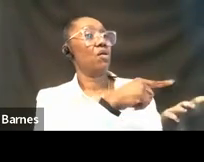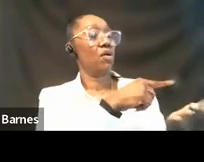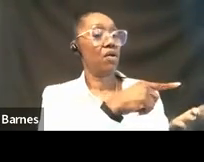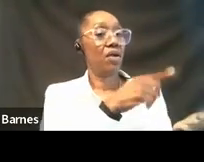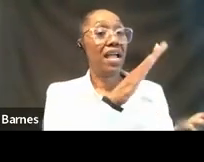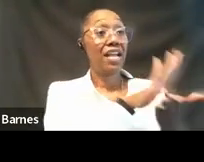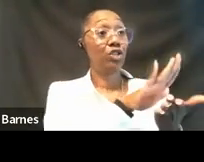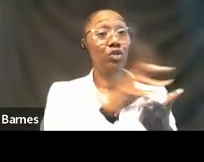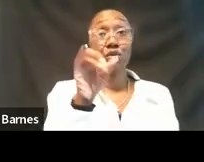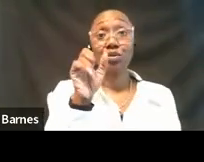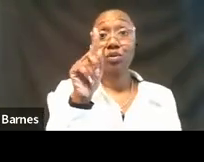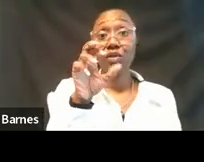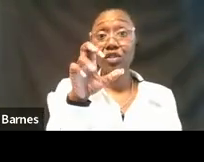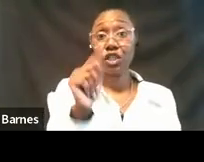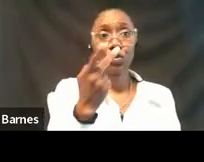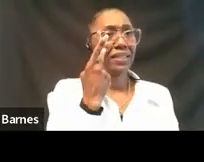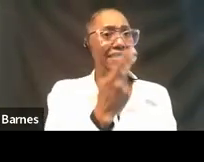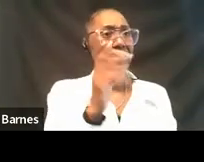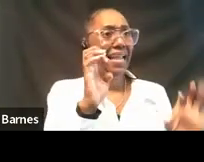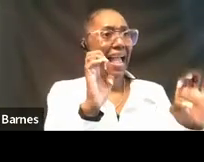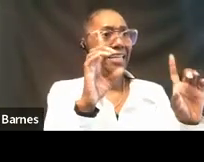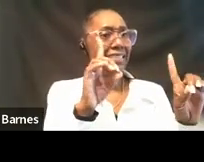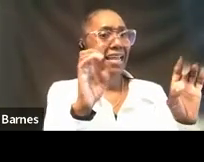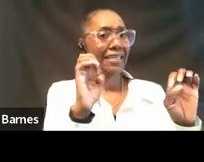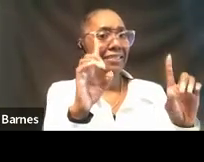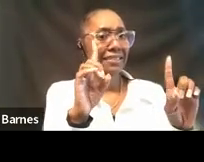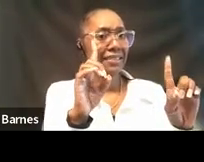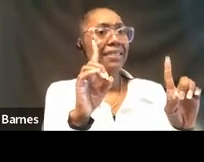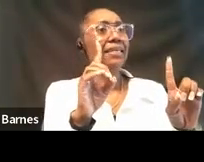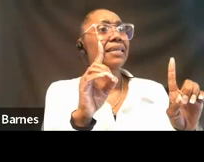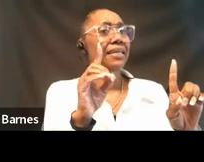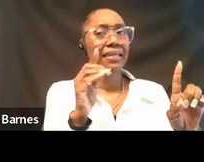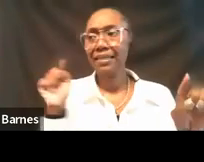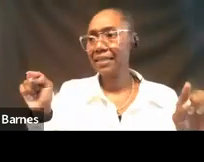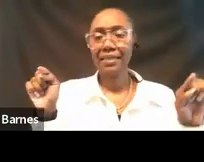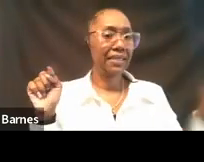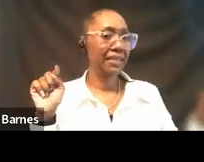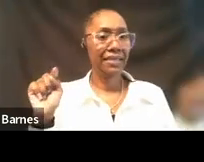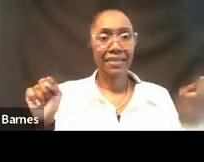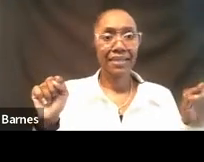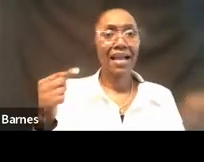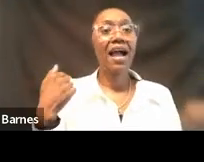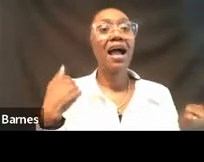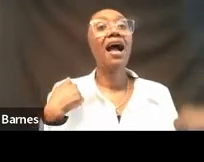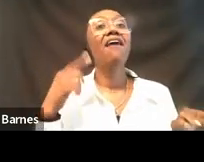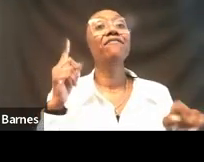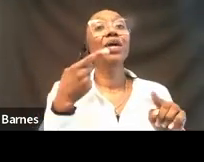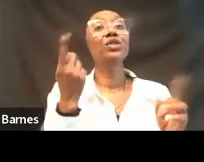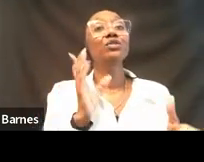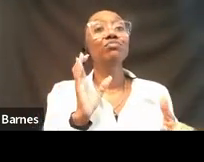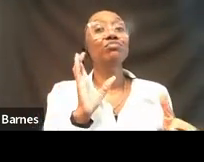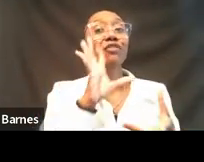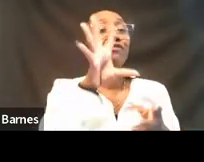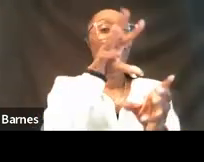school district, and seeing the educational side of things. For the first time, I got to marry my medical training and my school